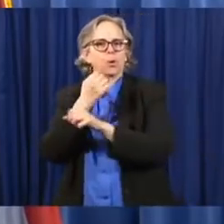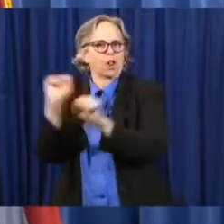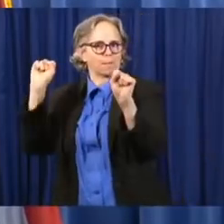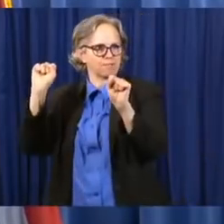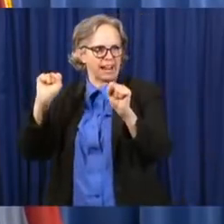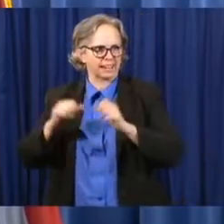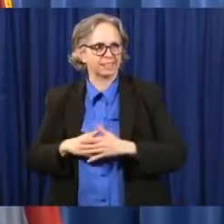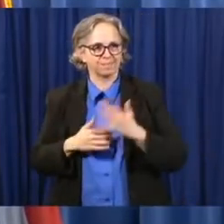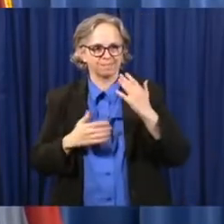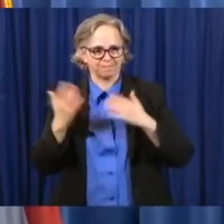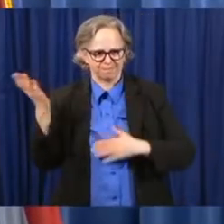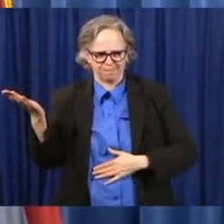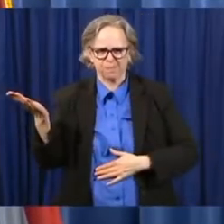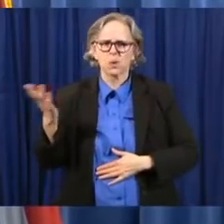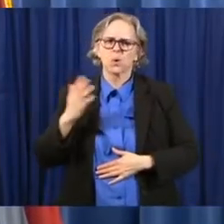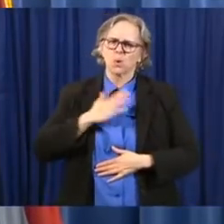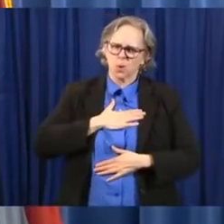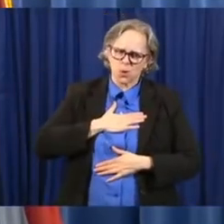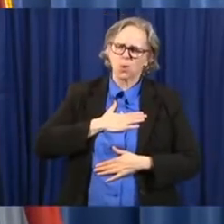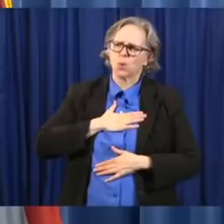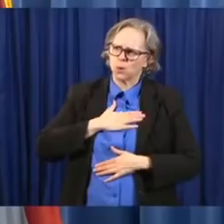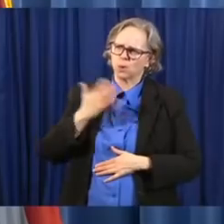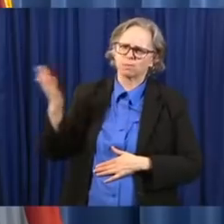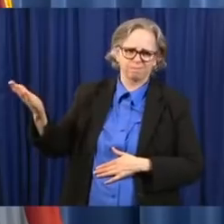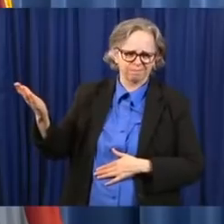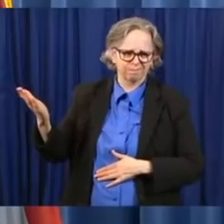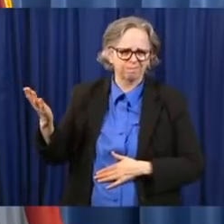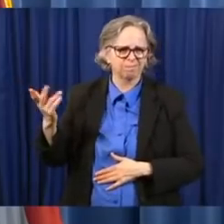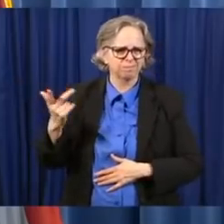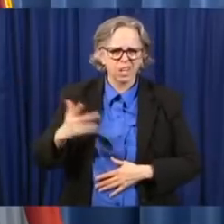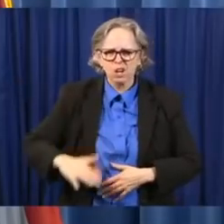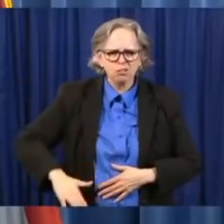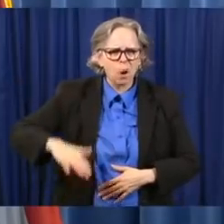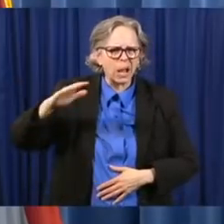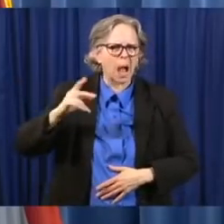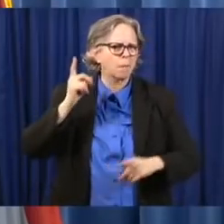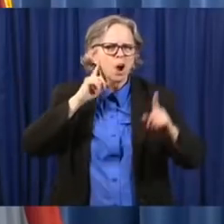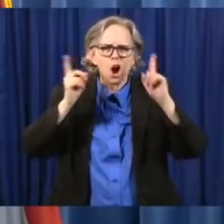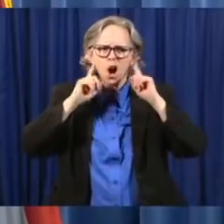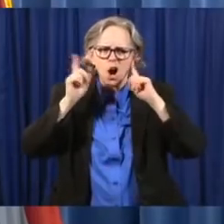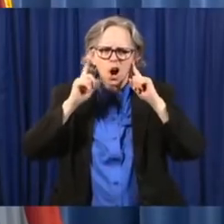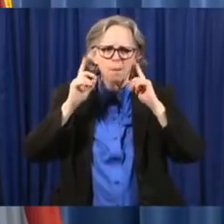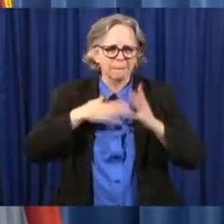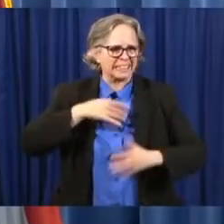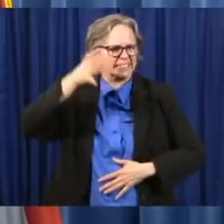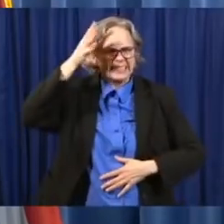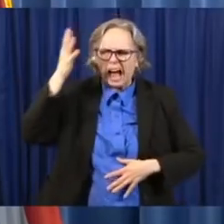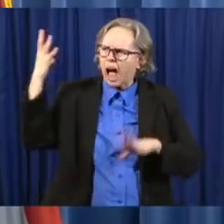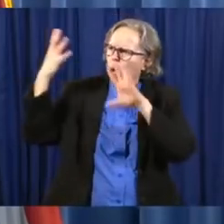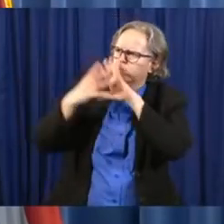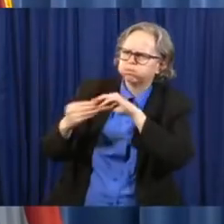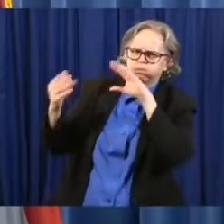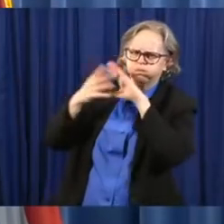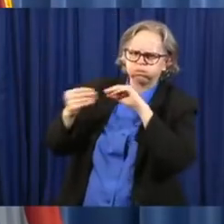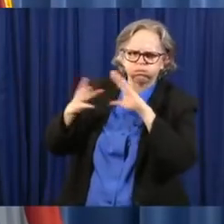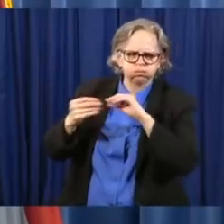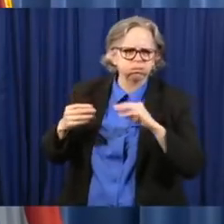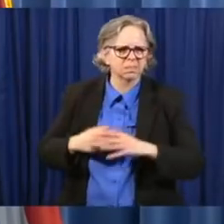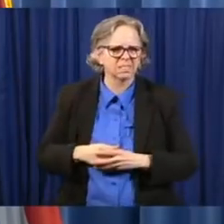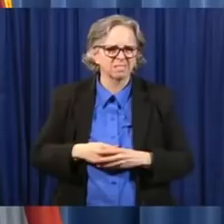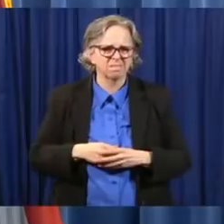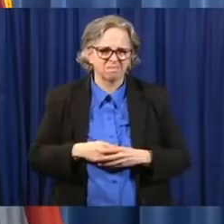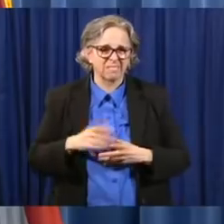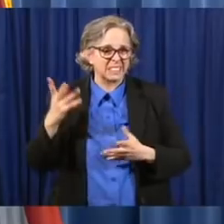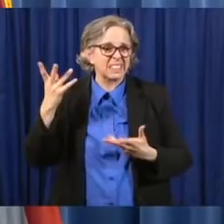me, I know. Growing up, I heard about the experiences from my dad, Dick DeWine, who saw combat in France,